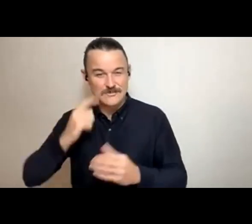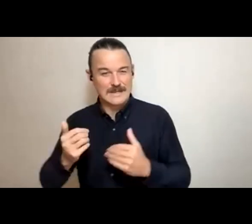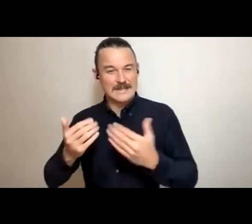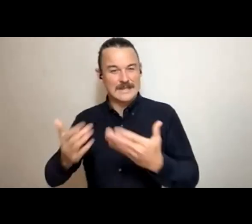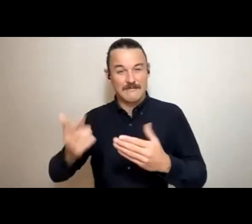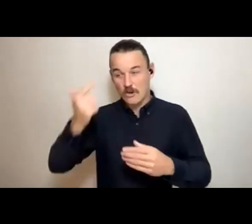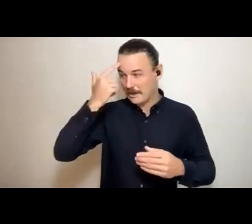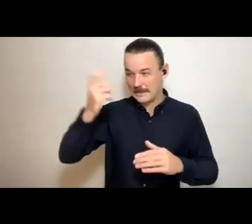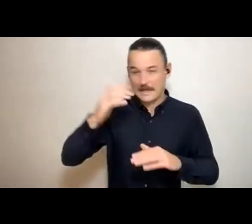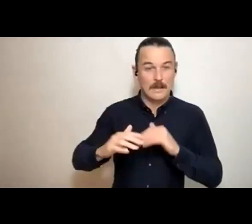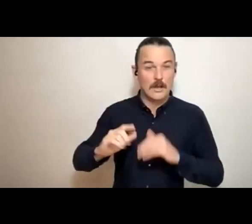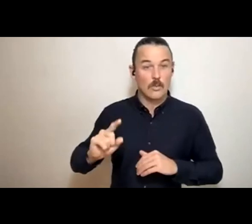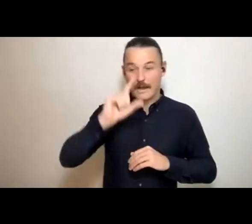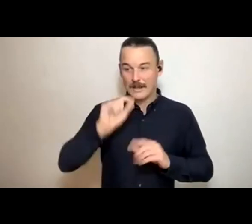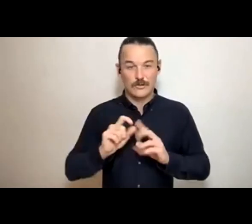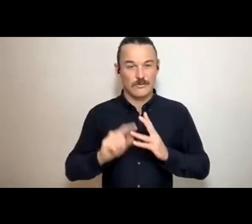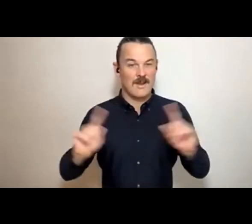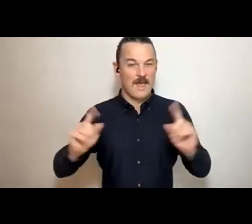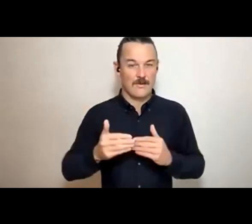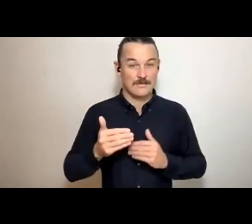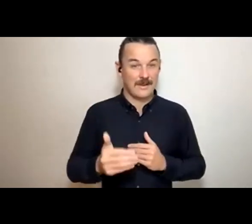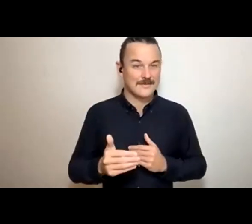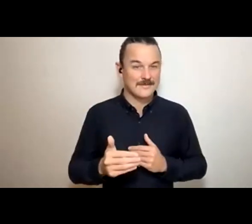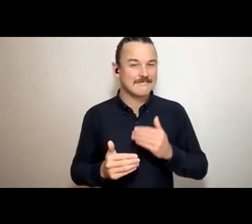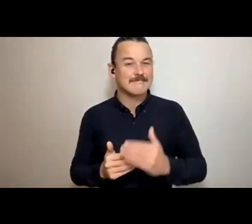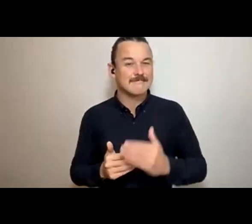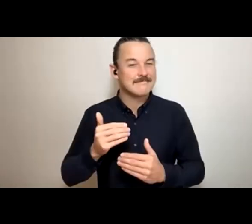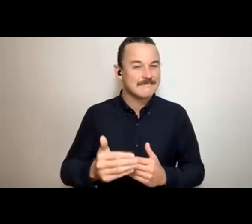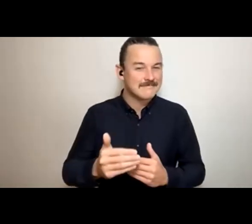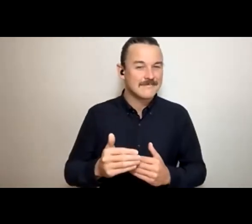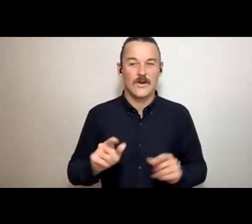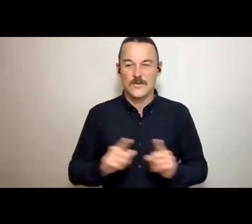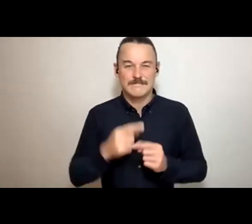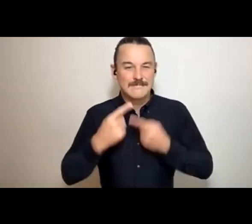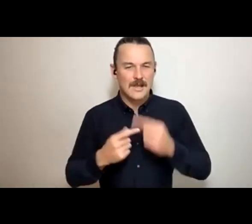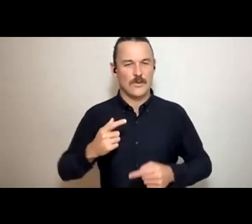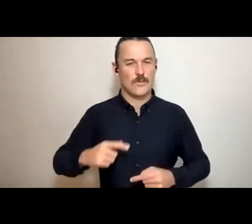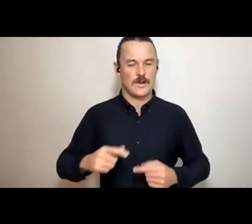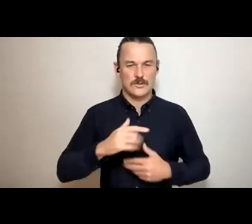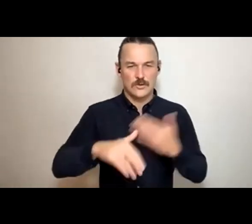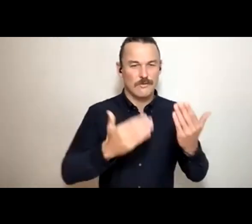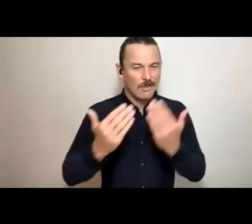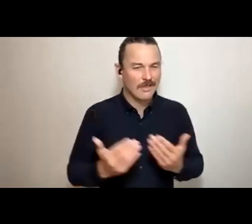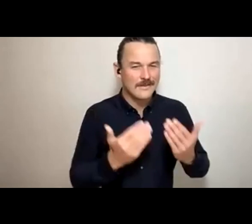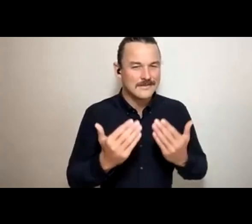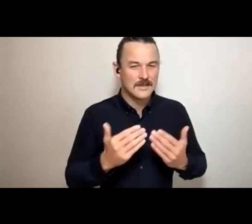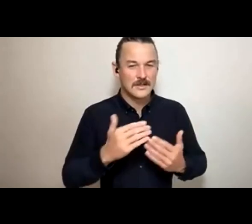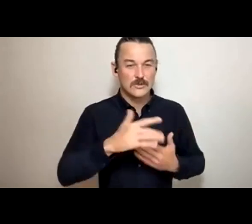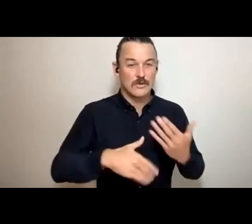do next and where we can take this and, um, the power of sociology and social sciences. Um, I think, um,